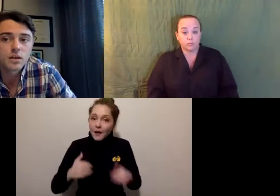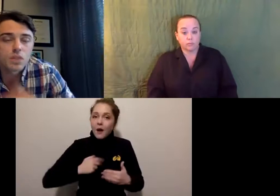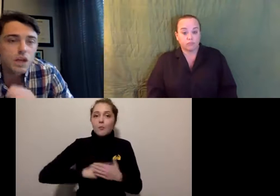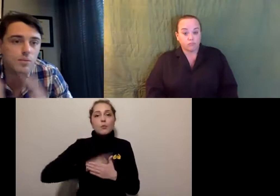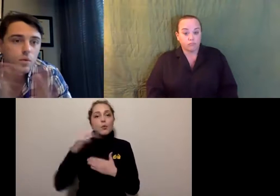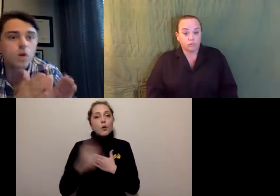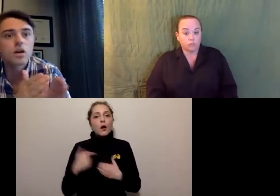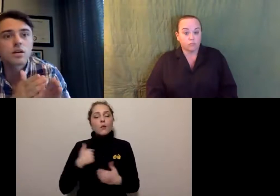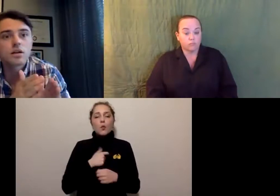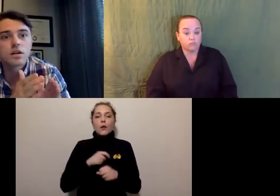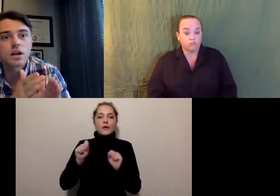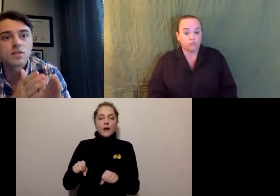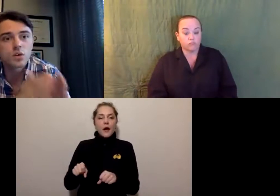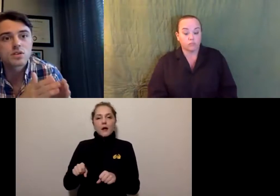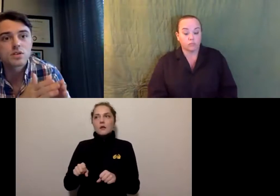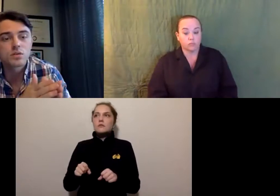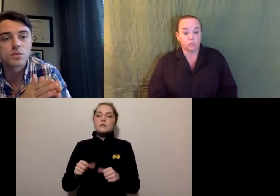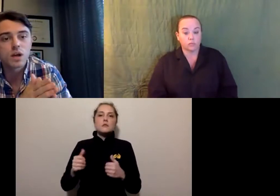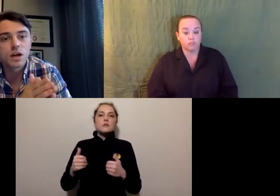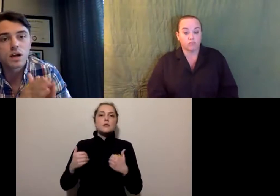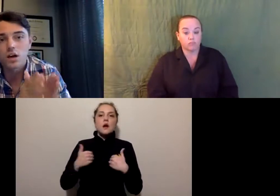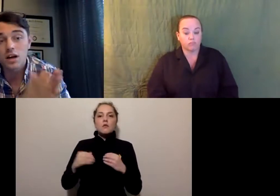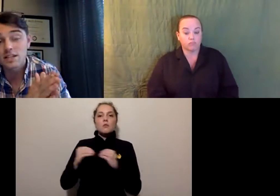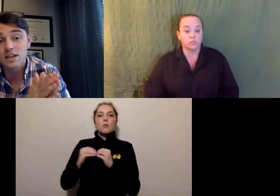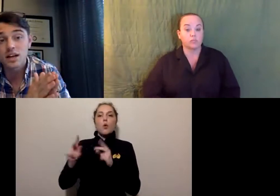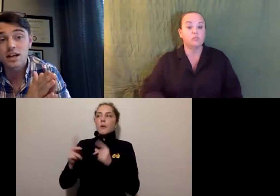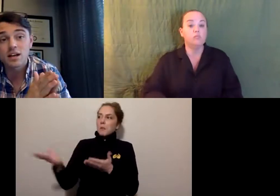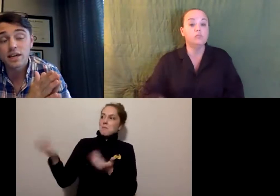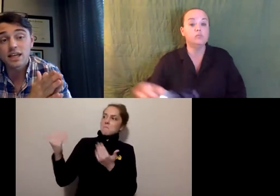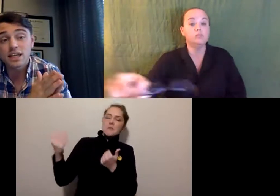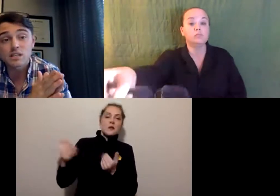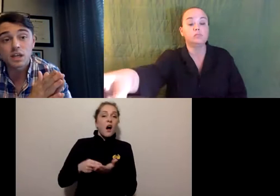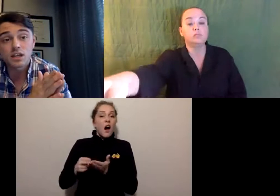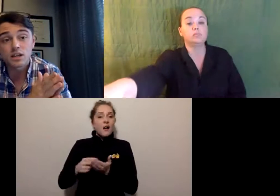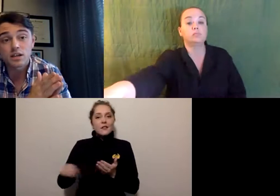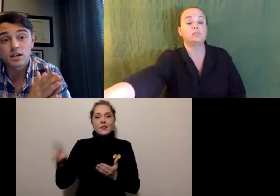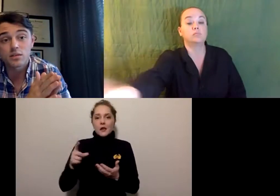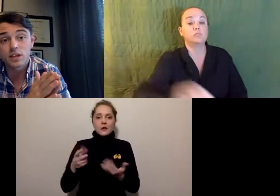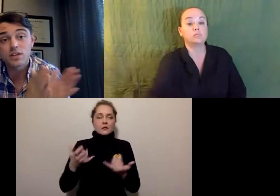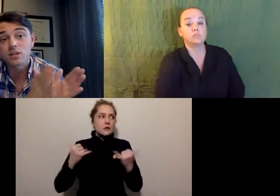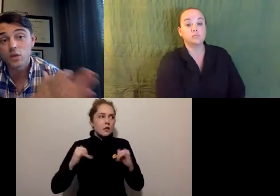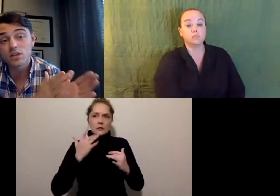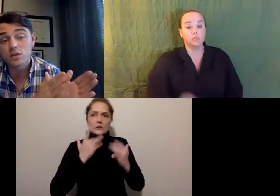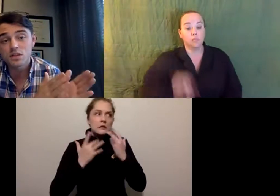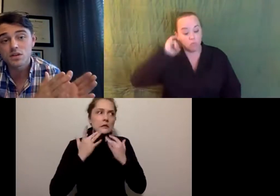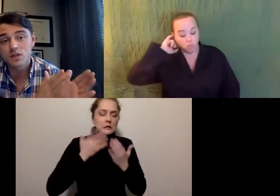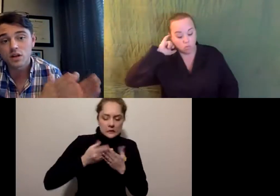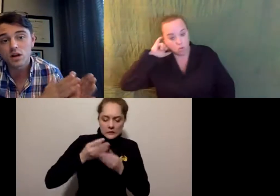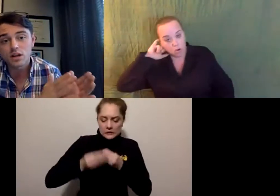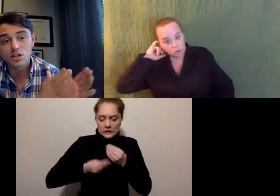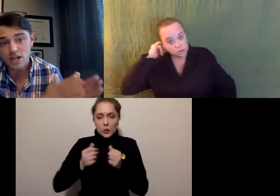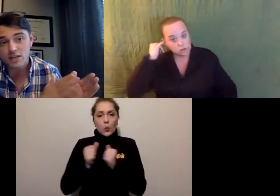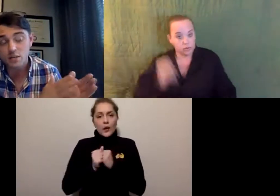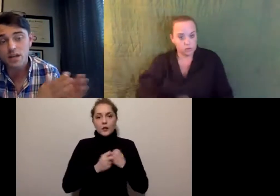can plug more folks who honestly are not making ends meet, and even with the reserve and